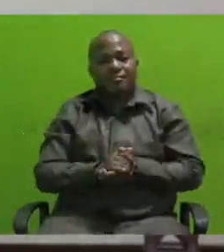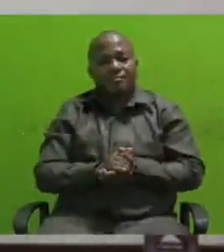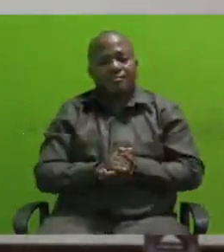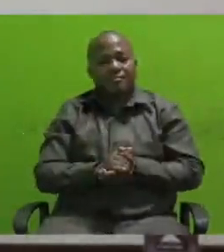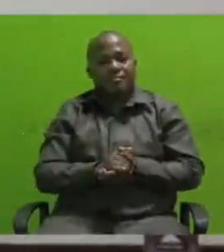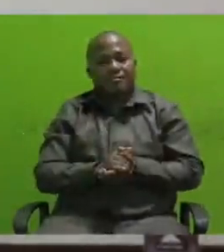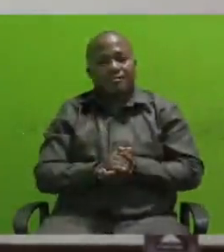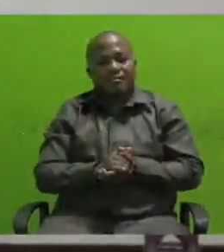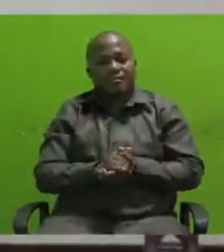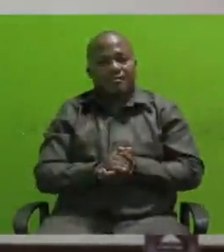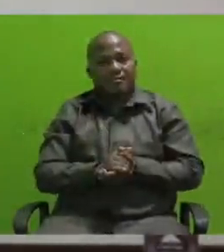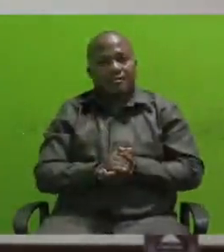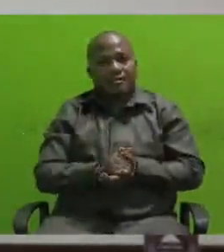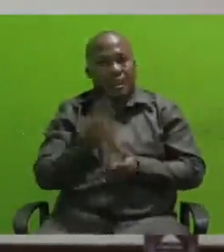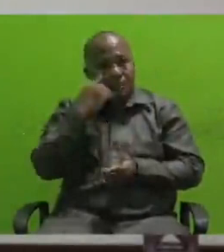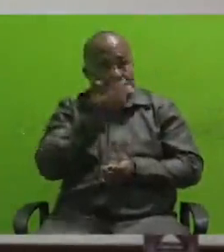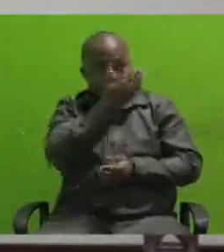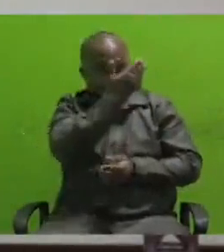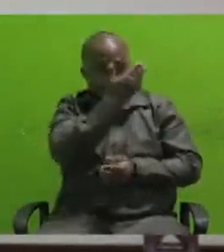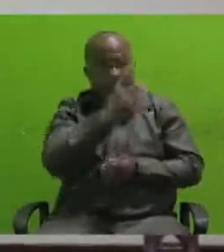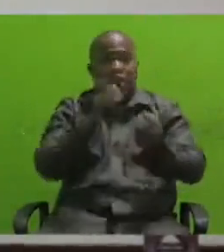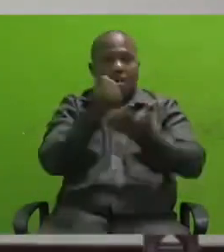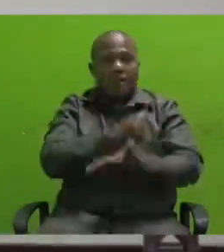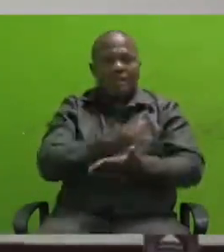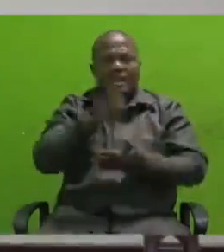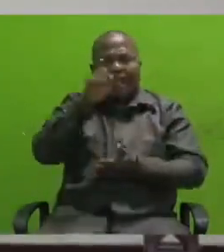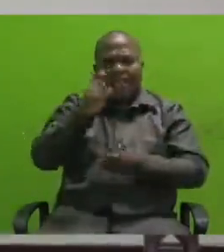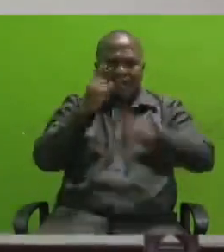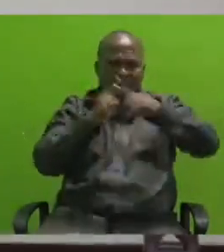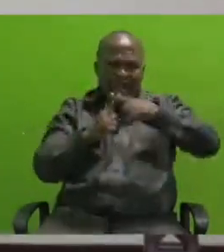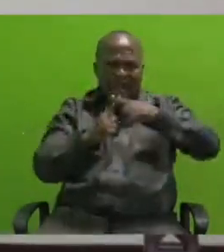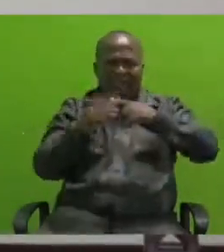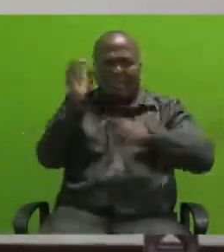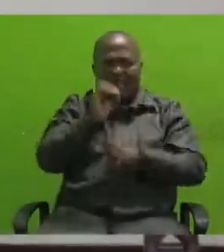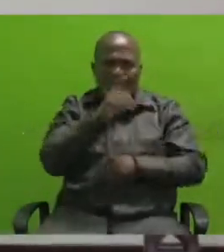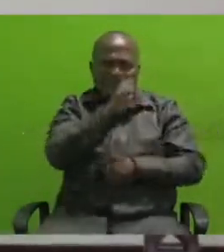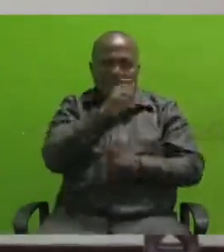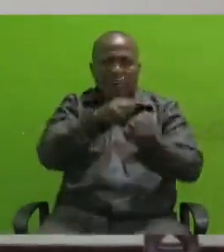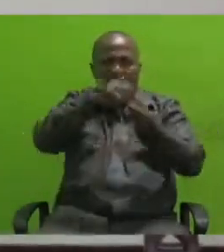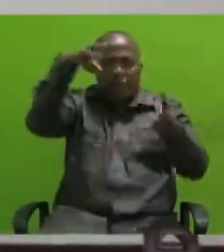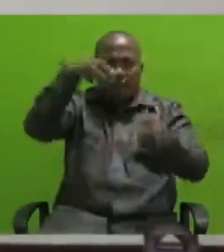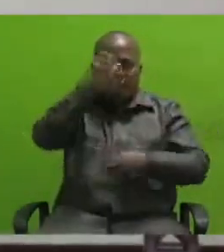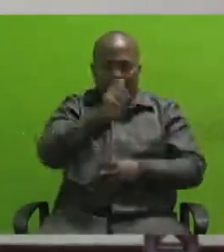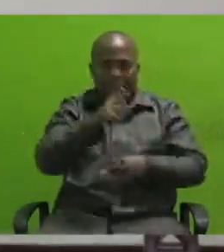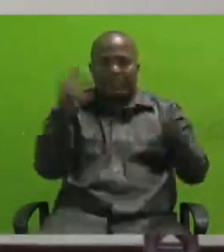x plus 0, which is x. Then x is equal to negative 5